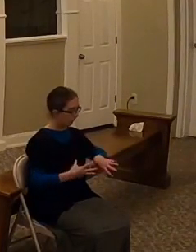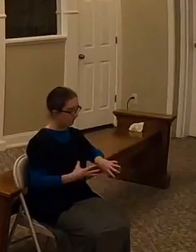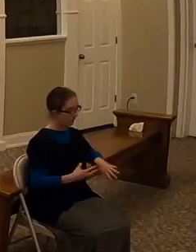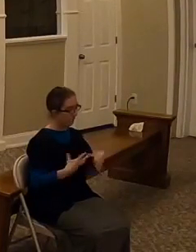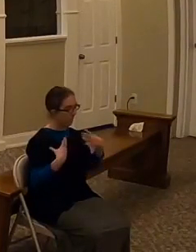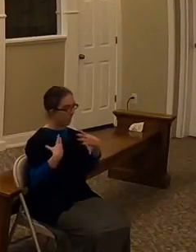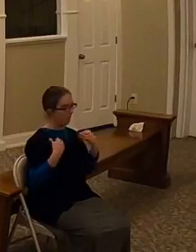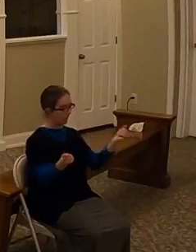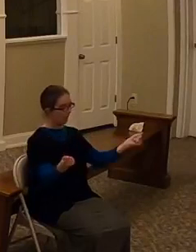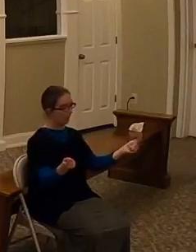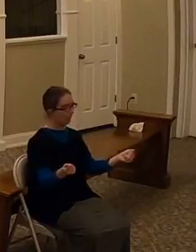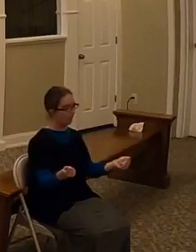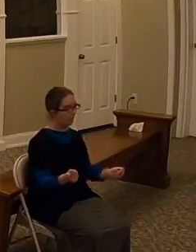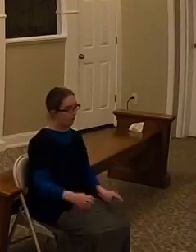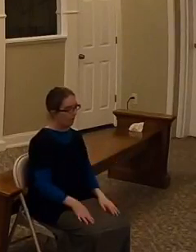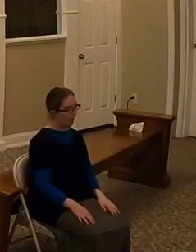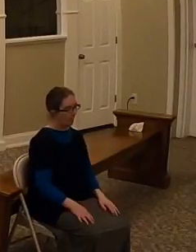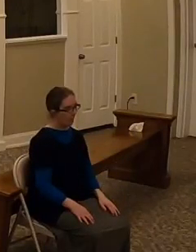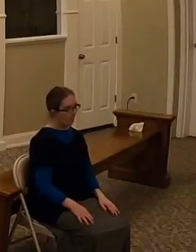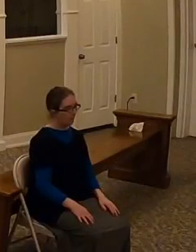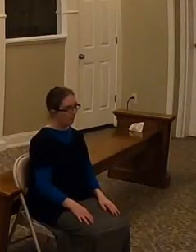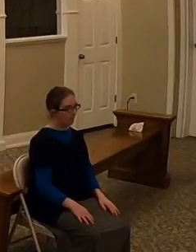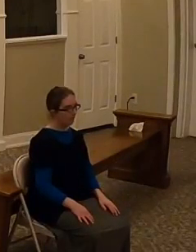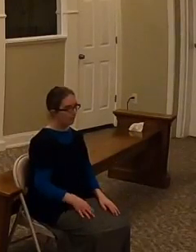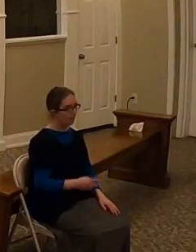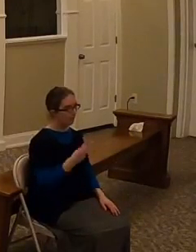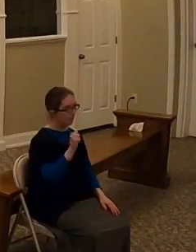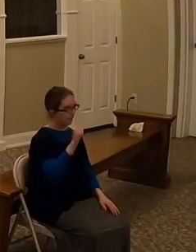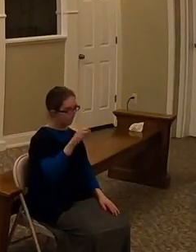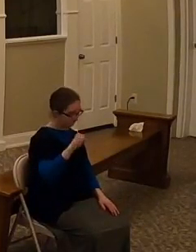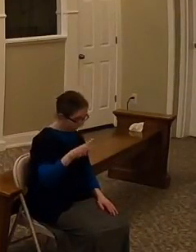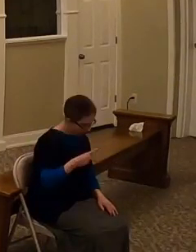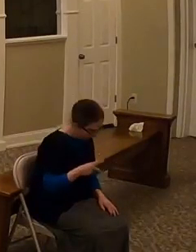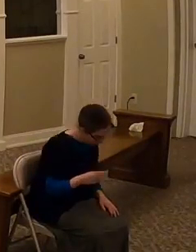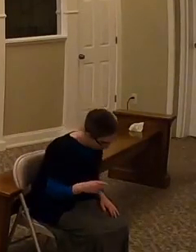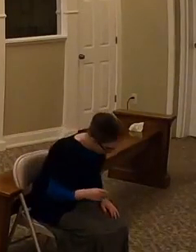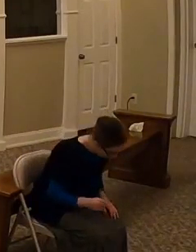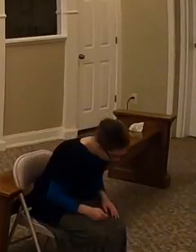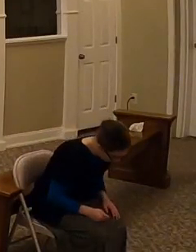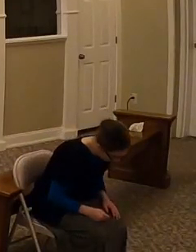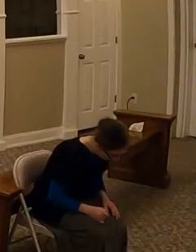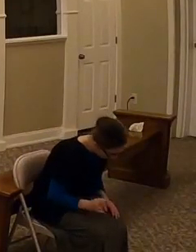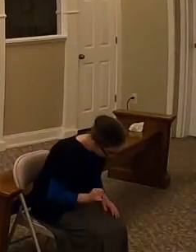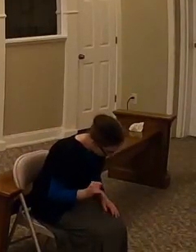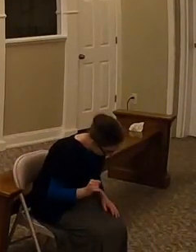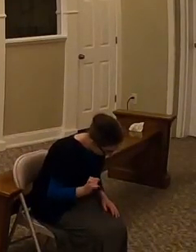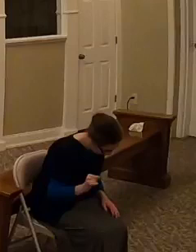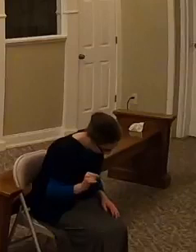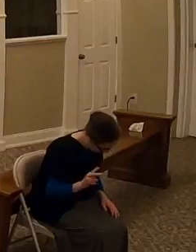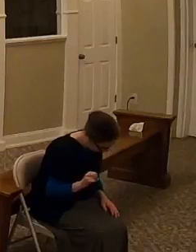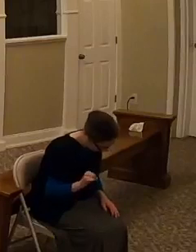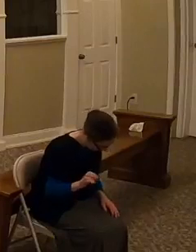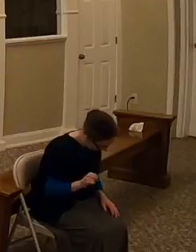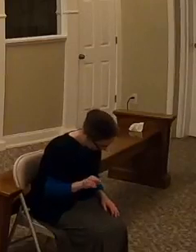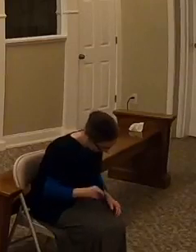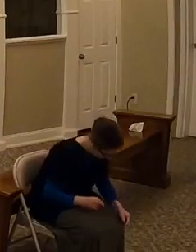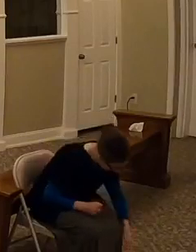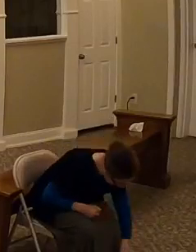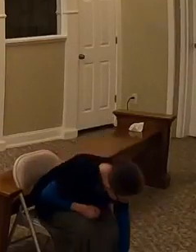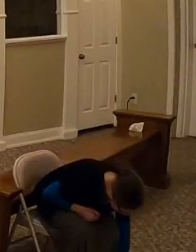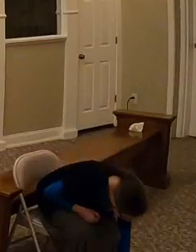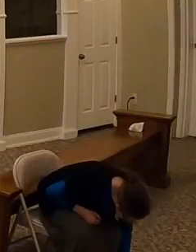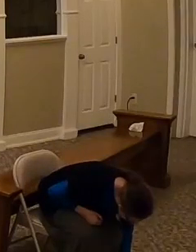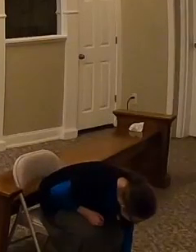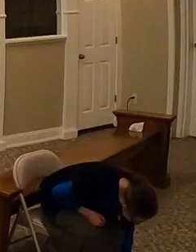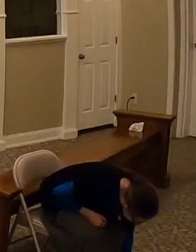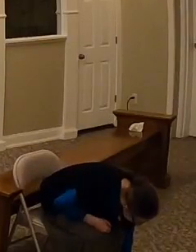rather be healed. Amen. So if you look that up in the Amplified, it's brace up and reinvigorate, and set up your slackened and